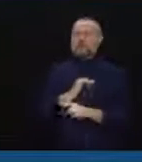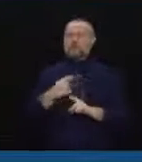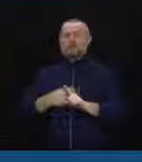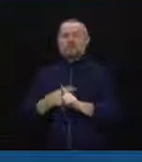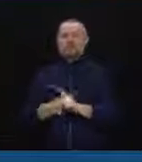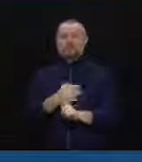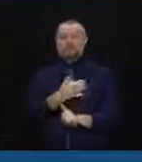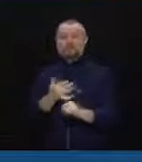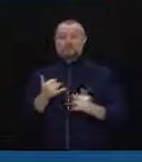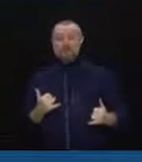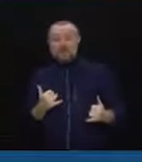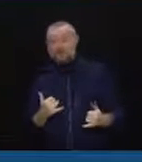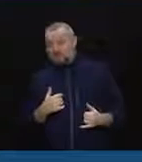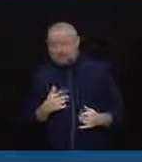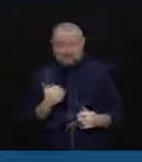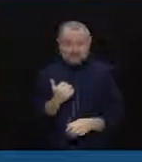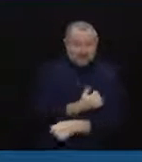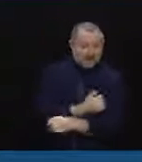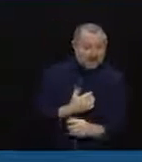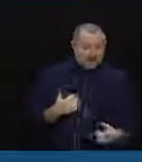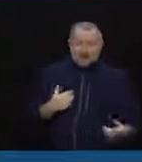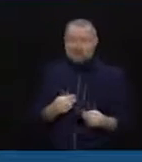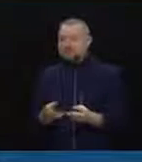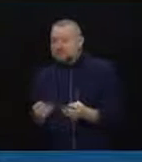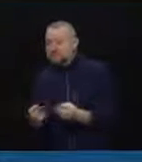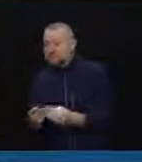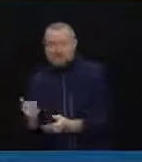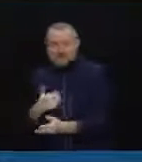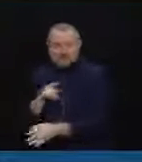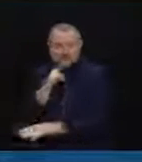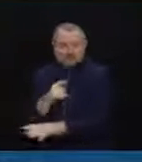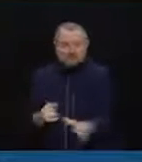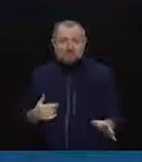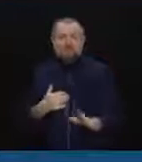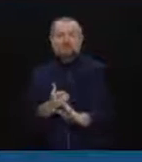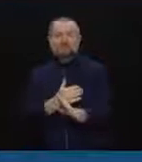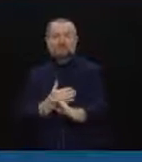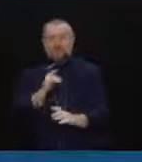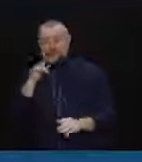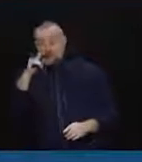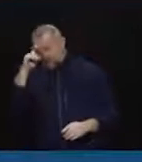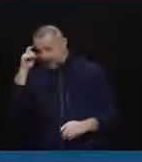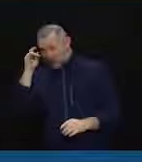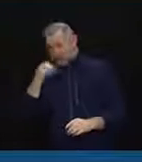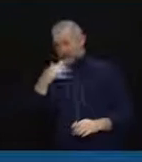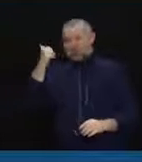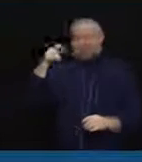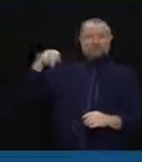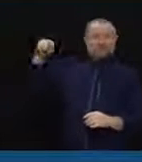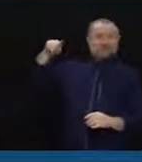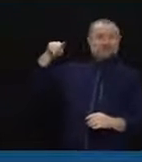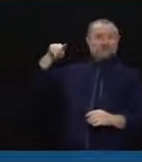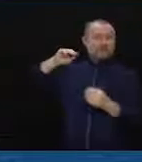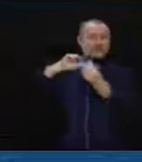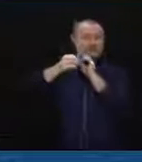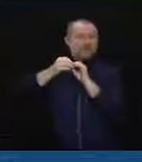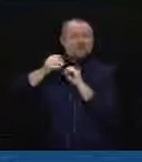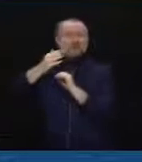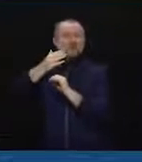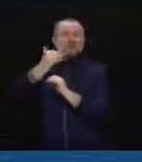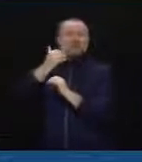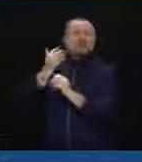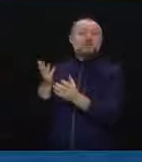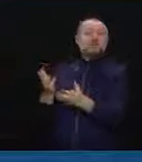we had started having vaccines available, starting that summer for older kids. The numbers were looking better. And I said